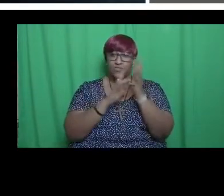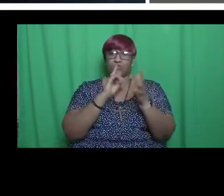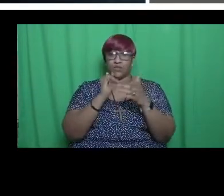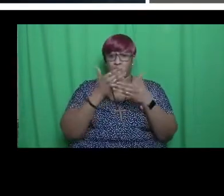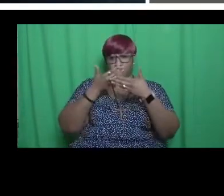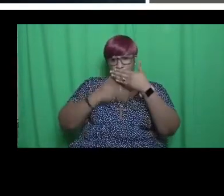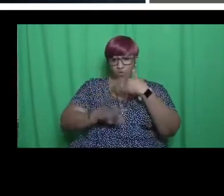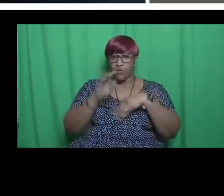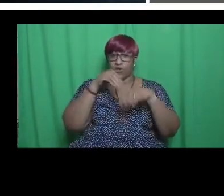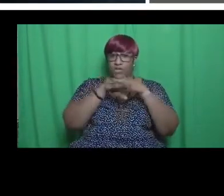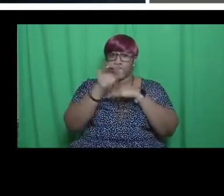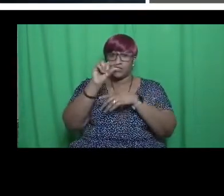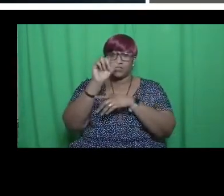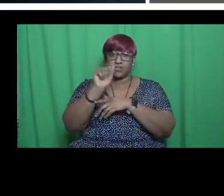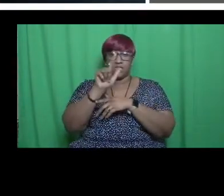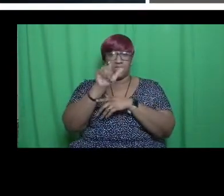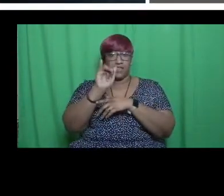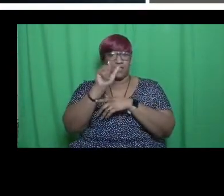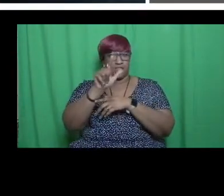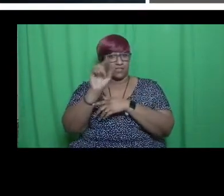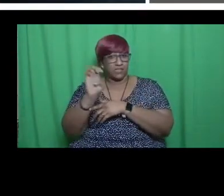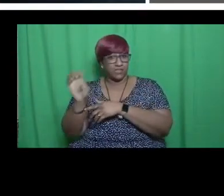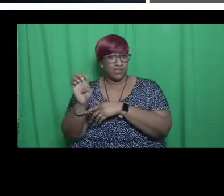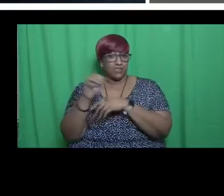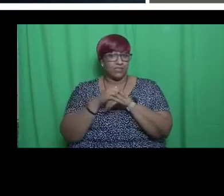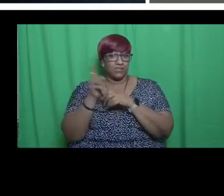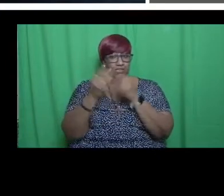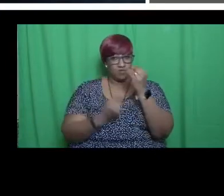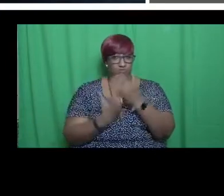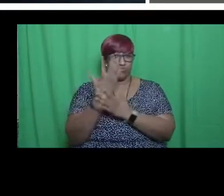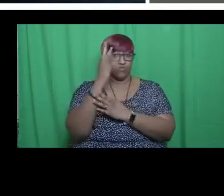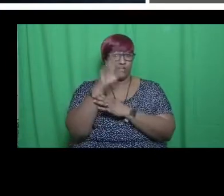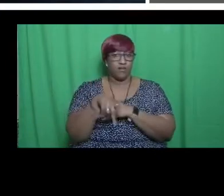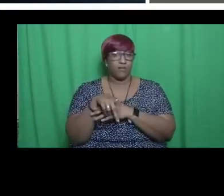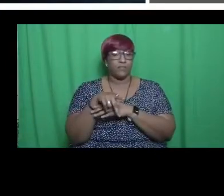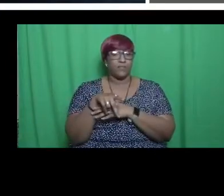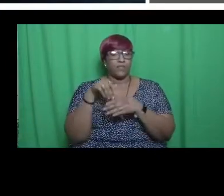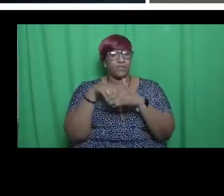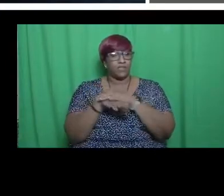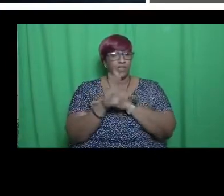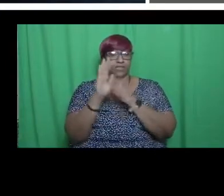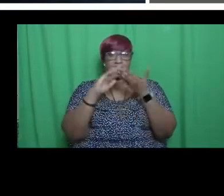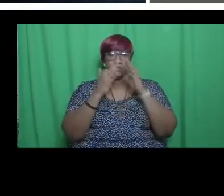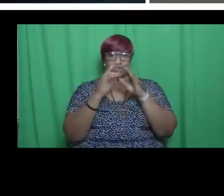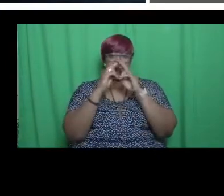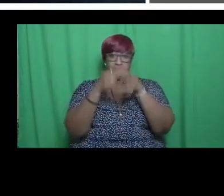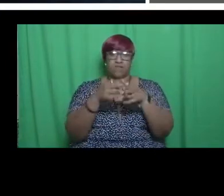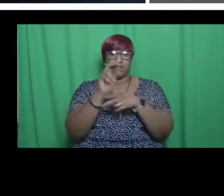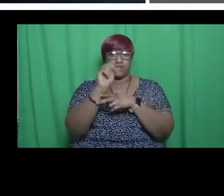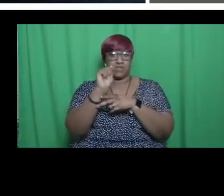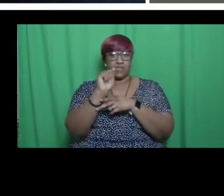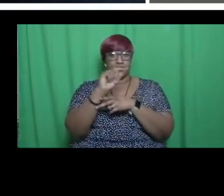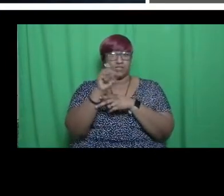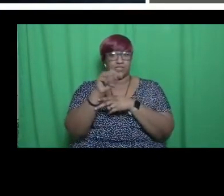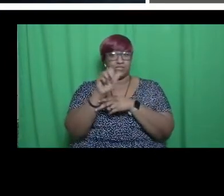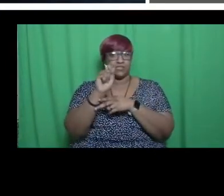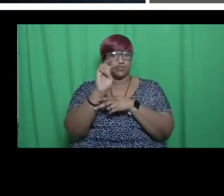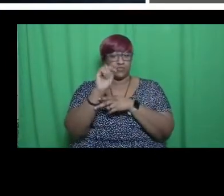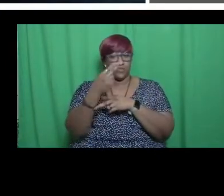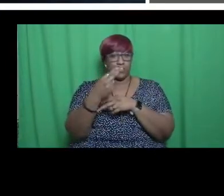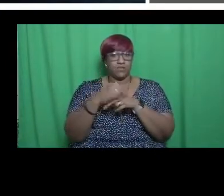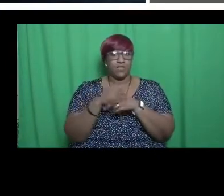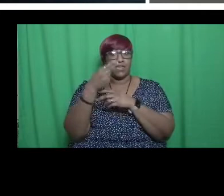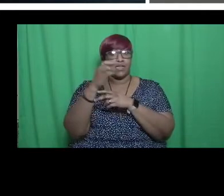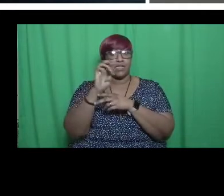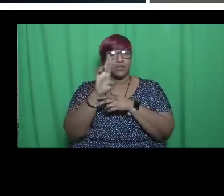born in Galilee, in a city that he grew up in a city called Nazareth in Galilee, where Herod